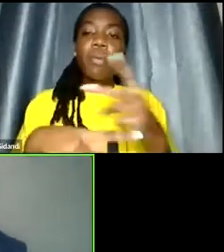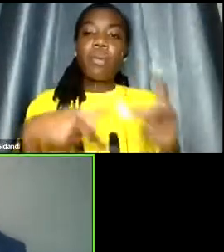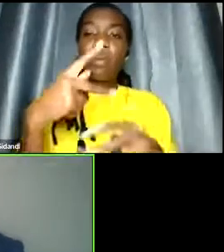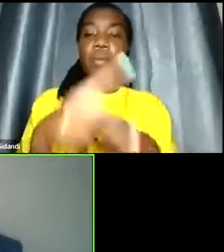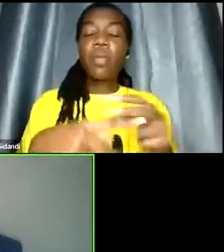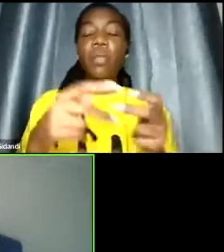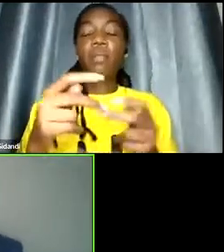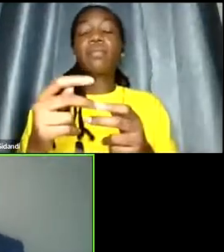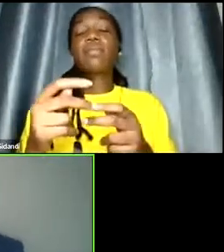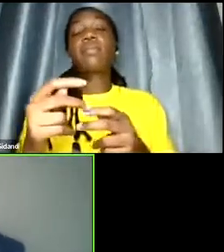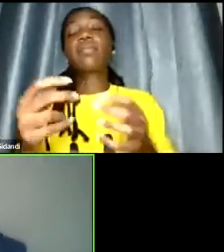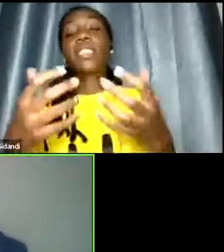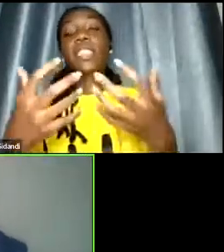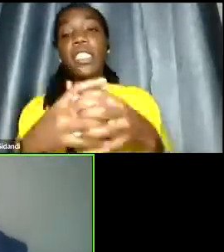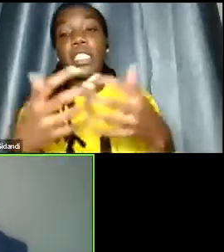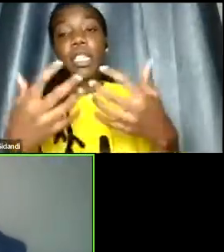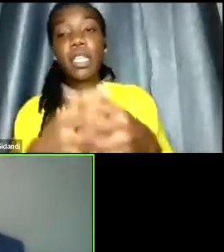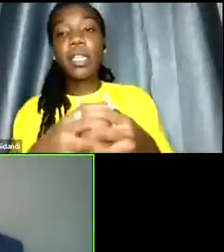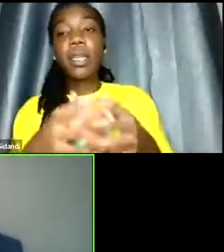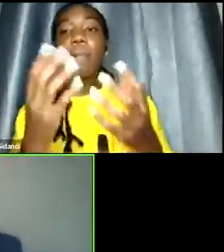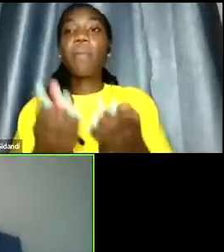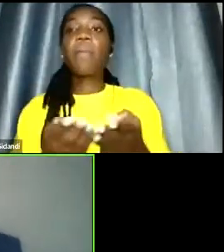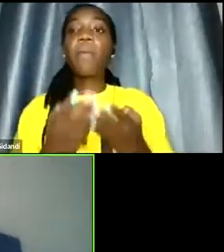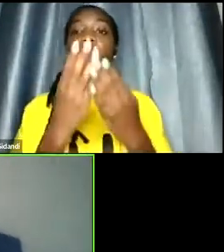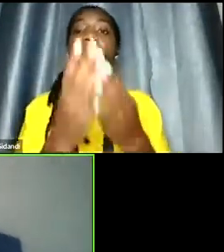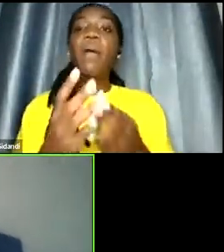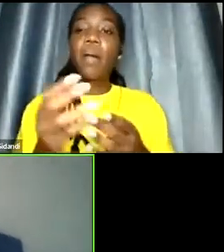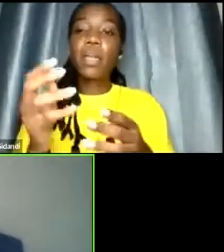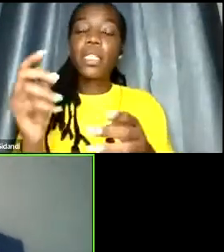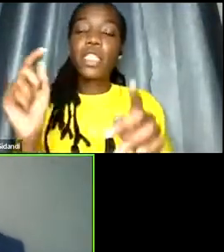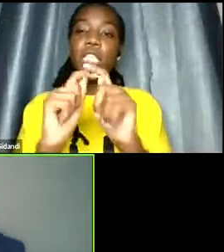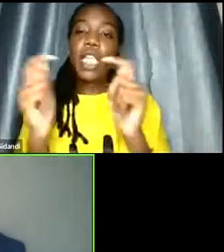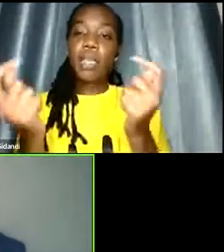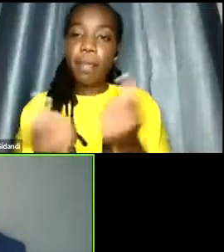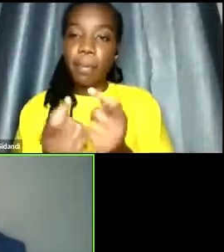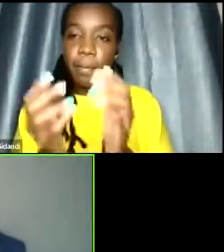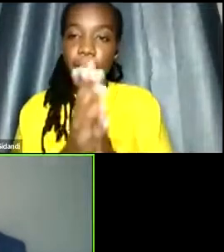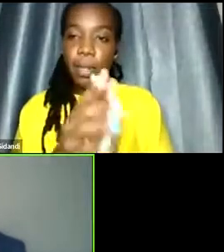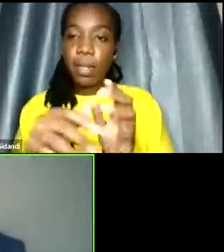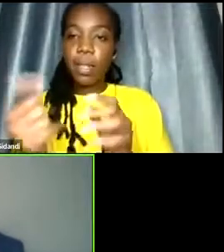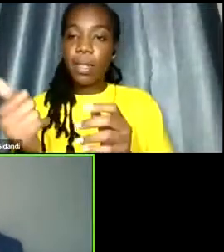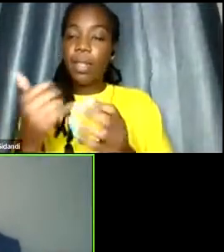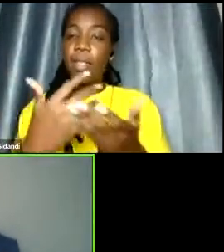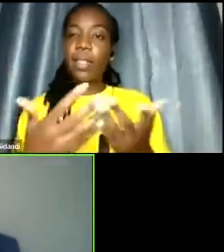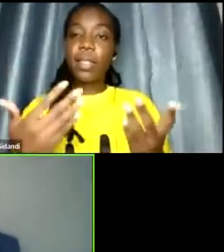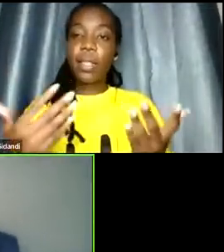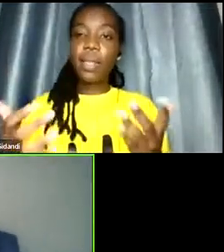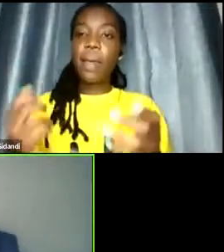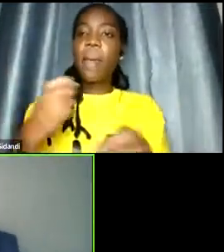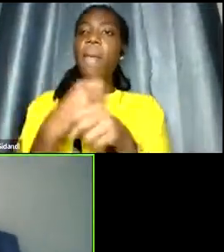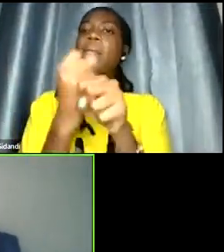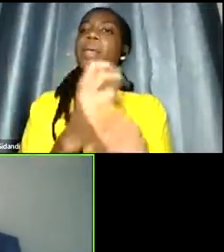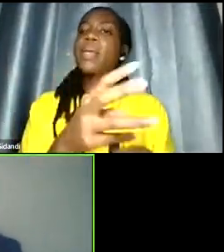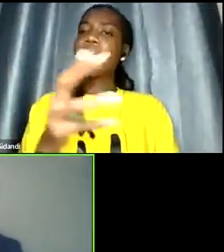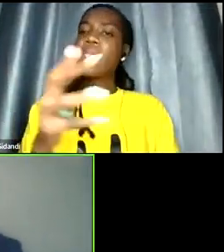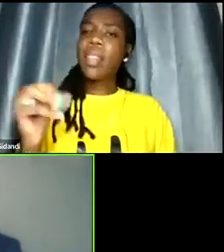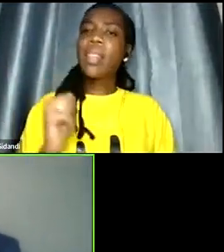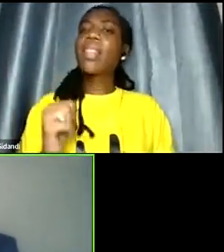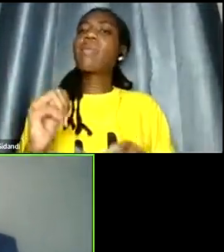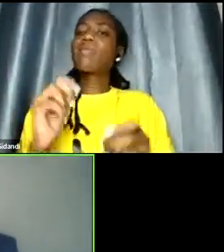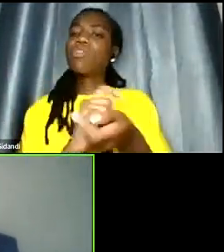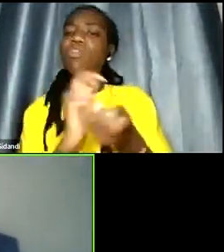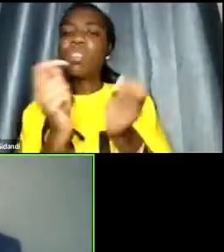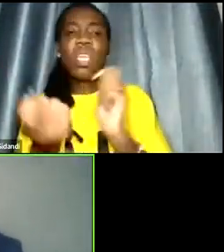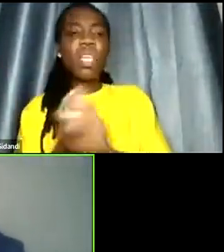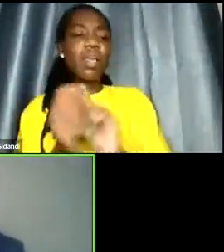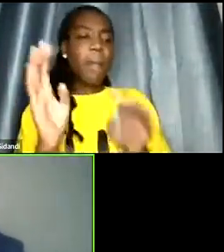change management team, a product launch team, marketing team, and so on and so forth. Make them constantly busy, switch them around.